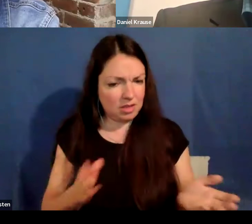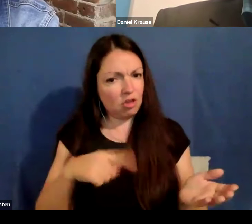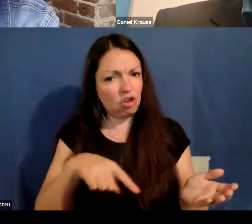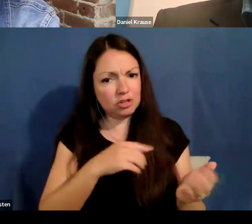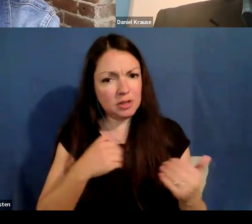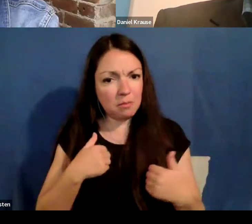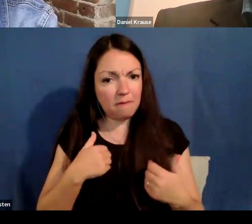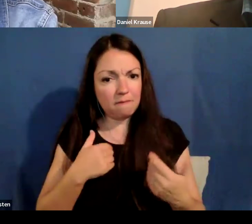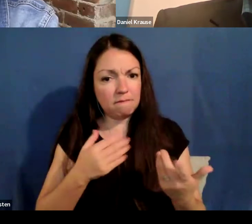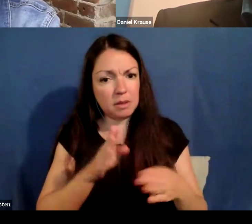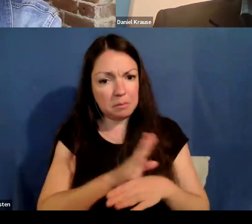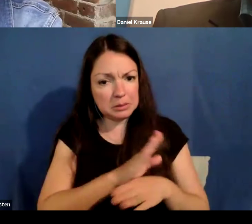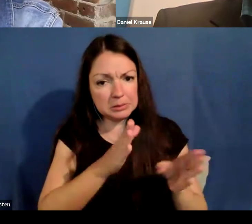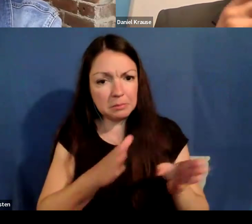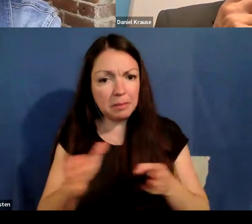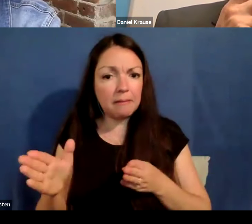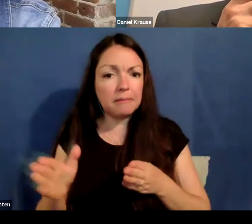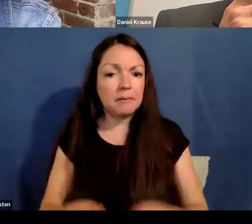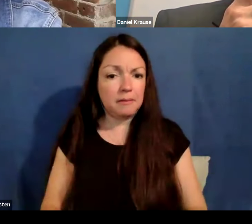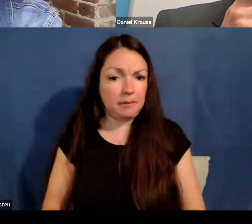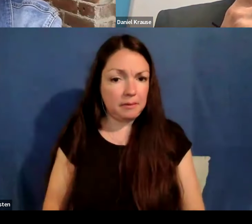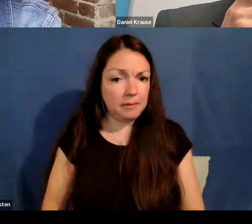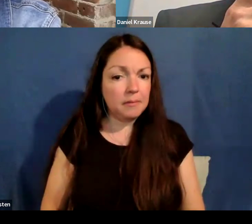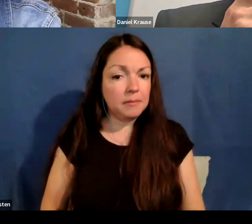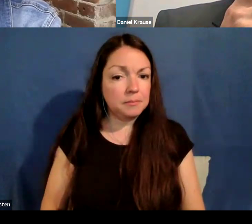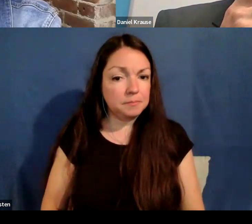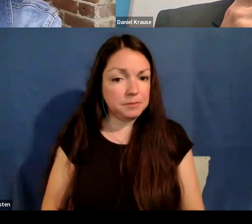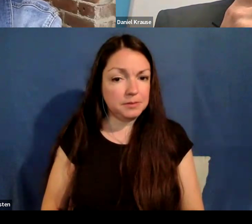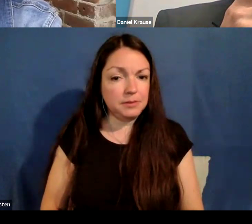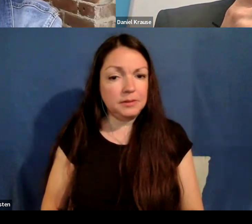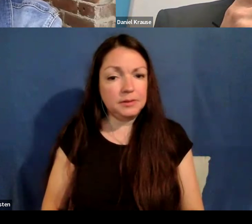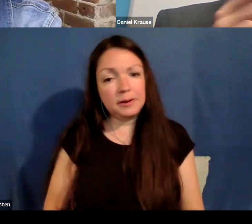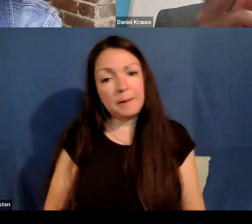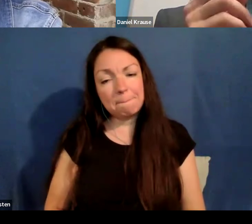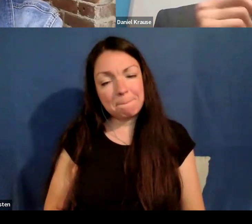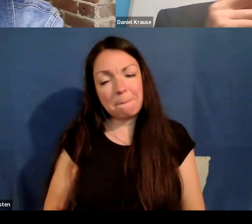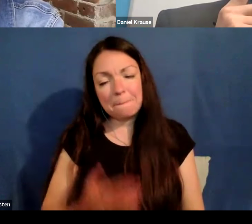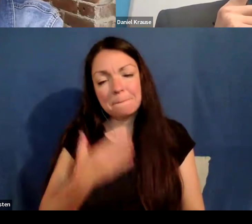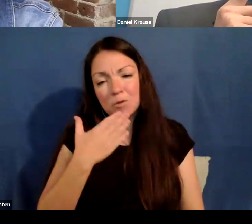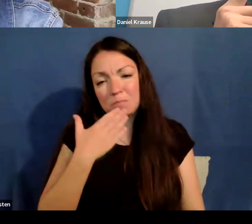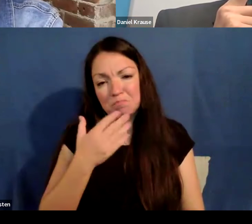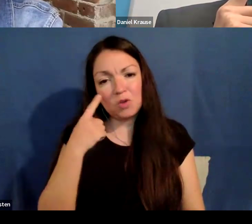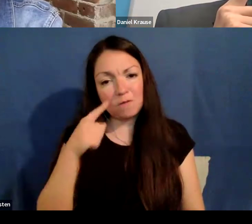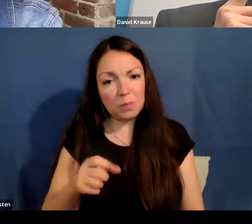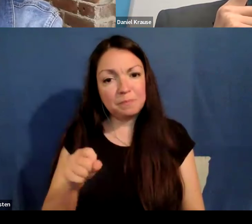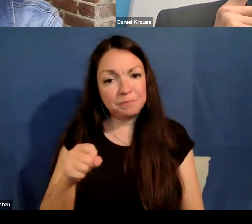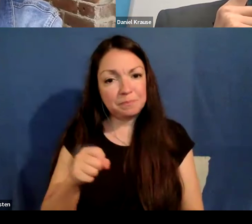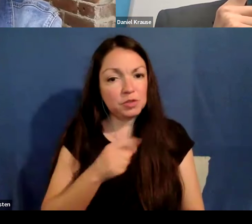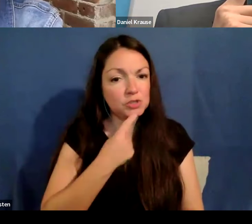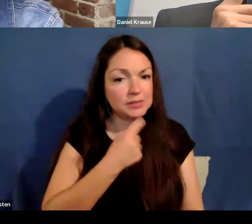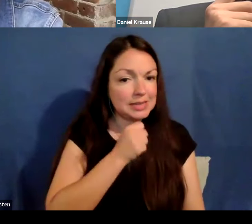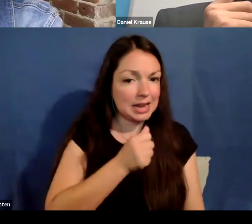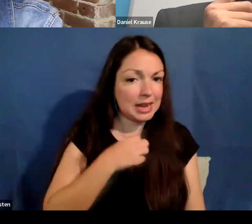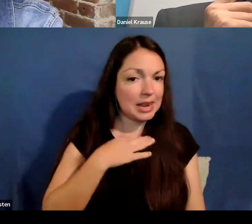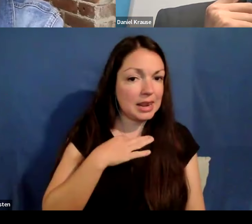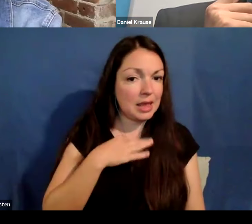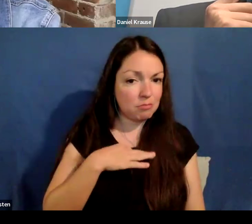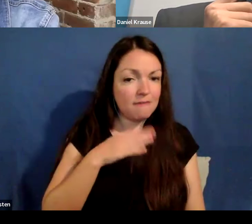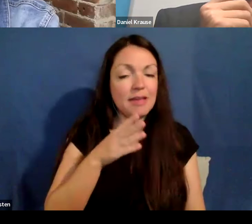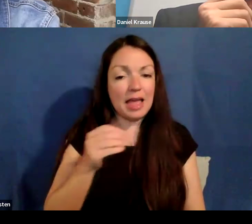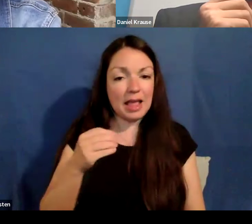plan and to do something as simple. Great. Good for you. Yes, it is a nonprofit. I have several contracts to out of